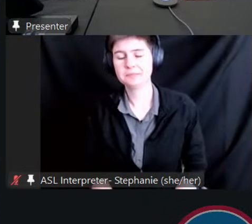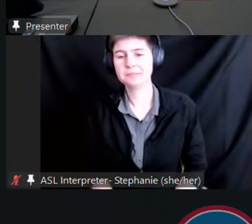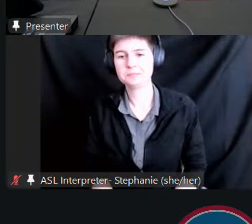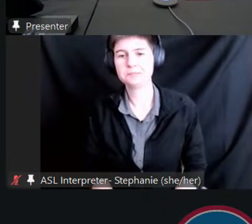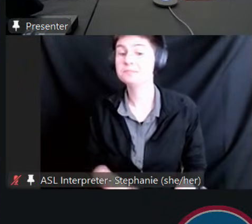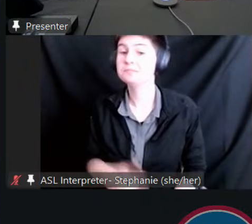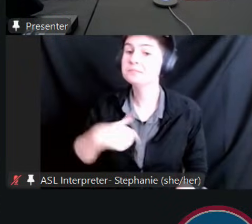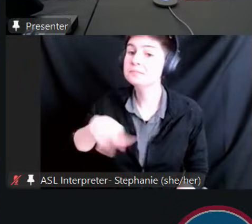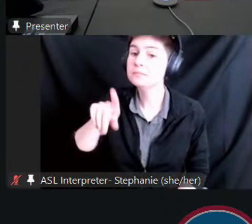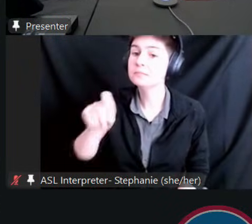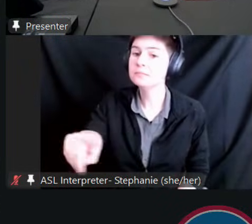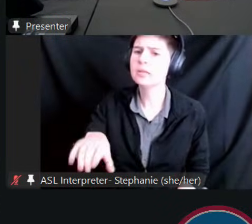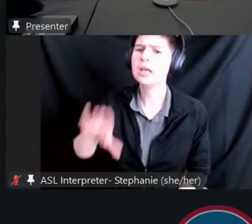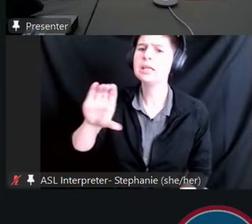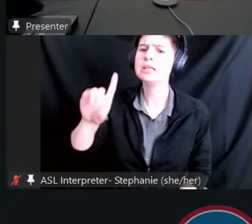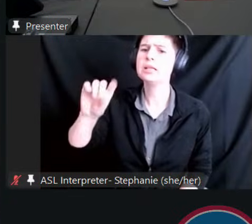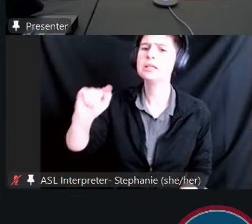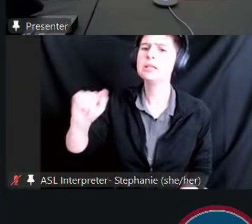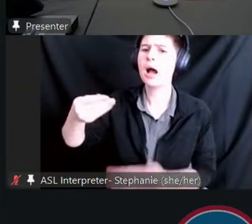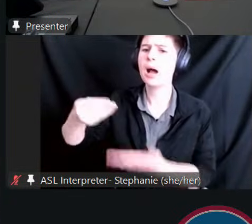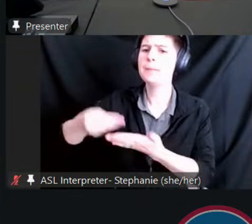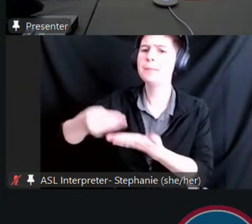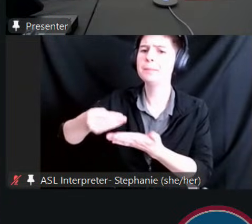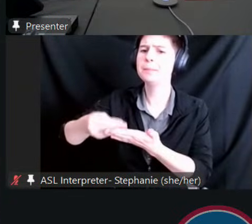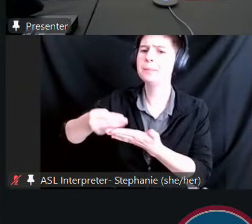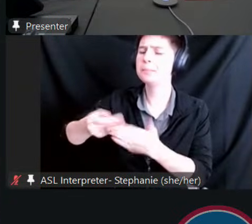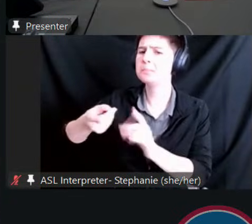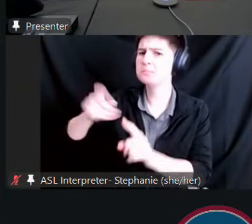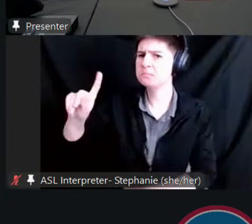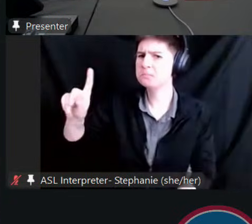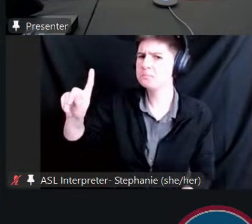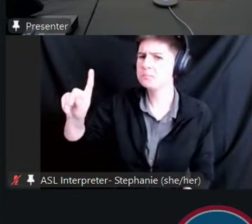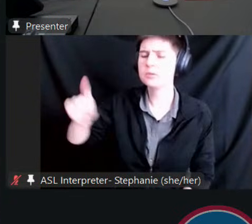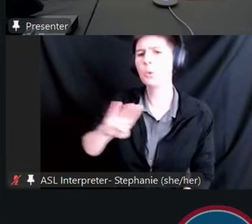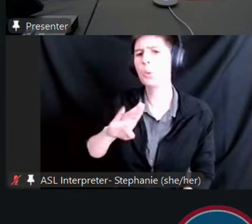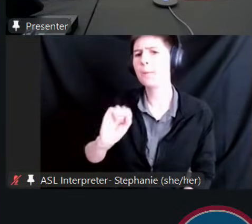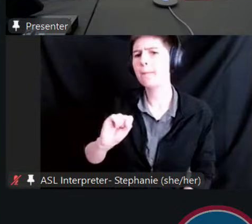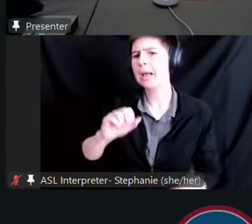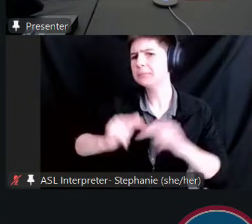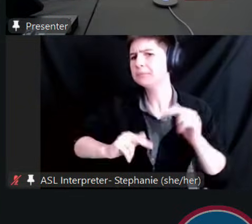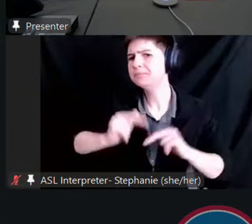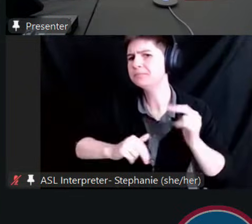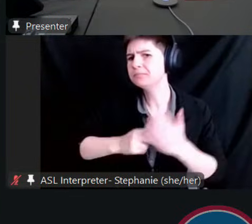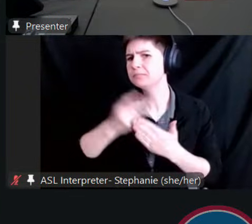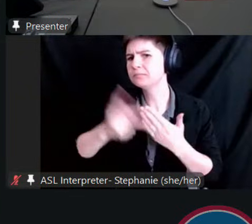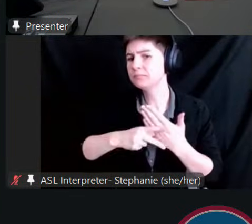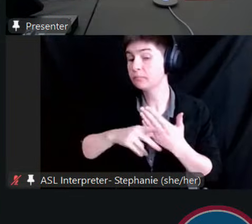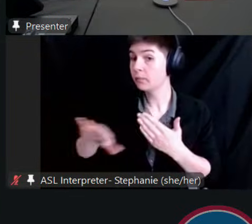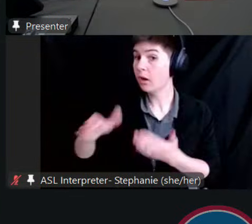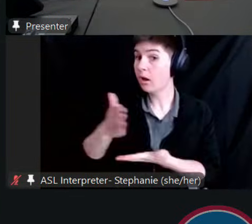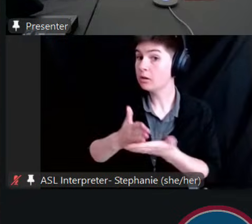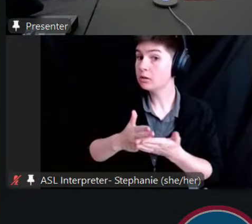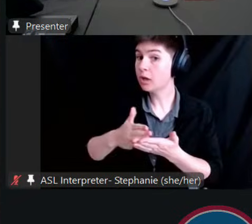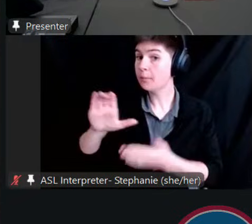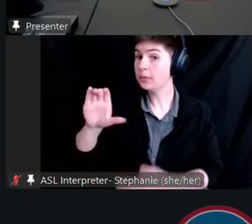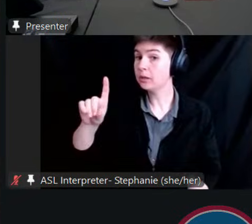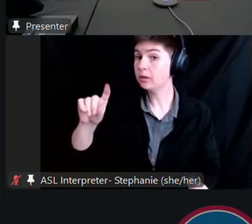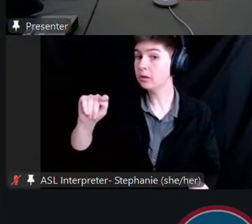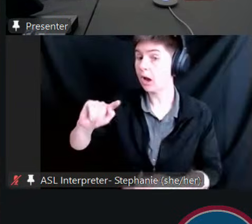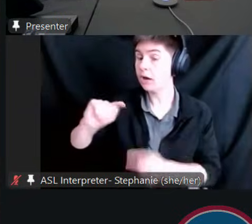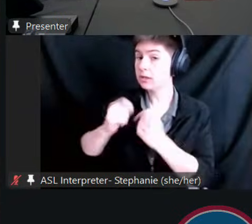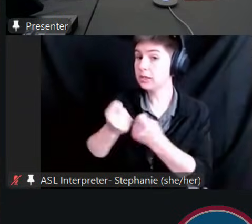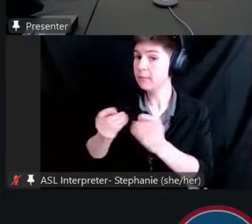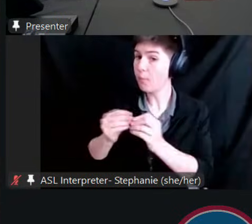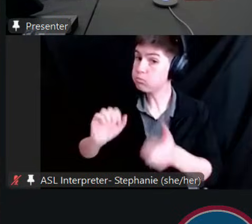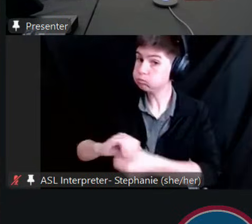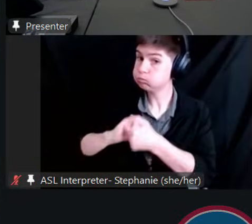sources from CDOT for some of these bus infrastructure projects. Are there specific teams at CDOT that we work more closely with than others?